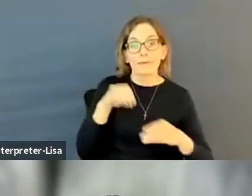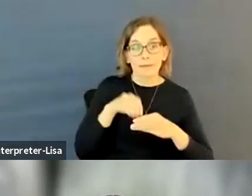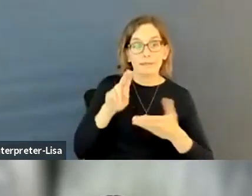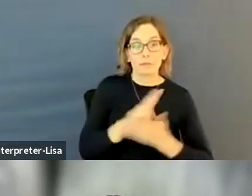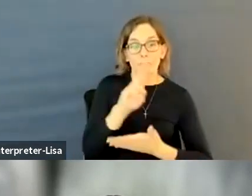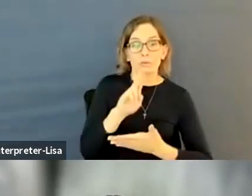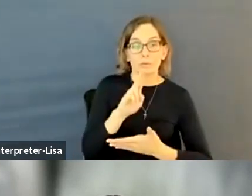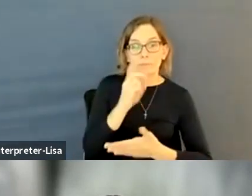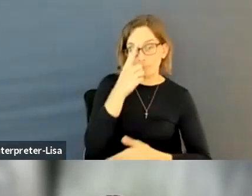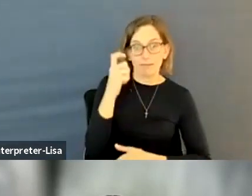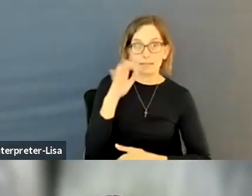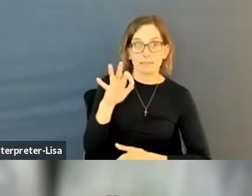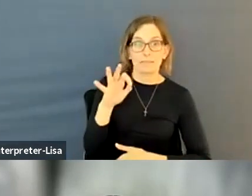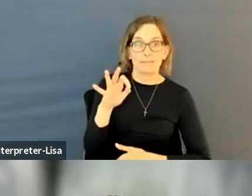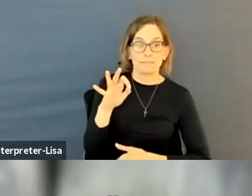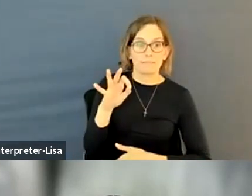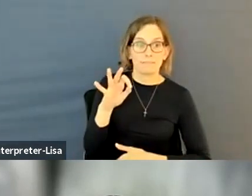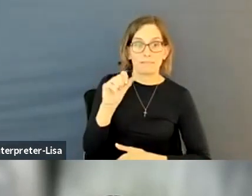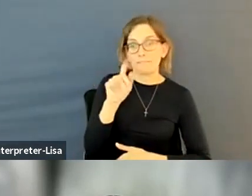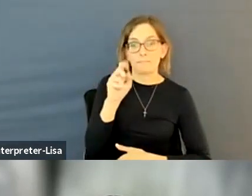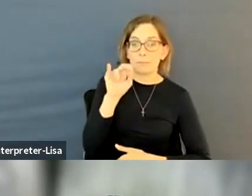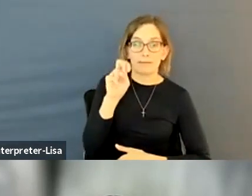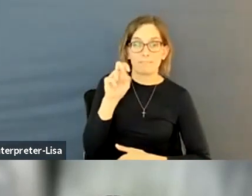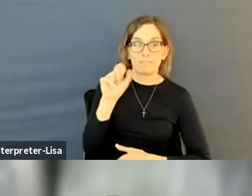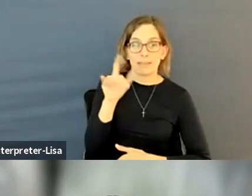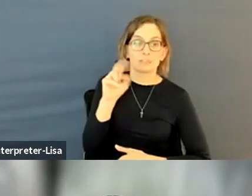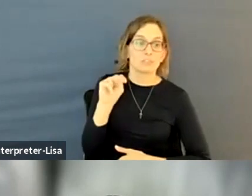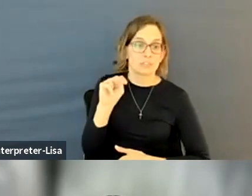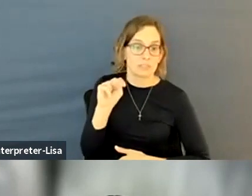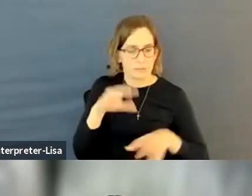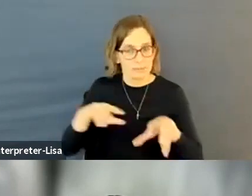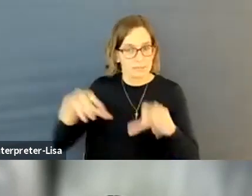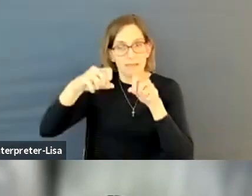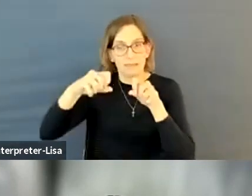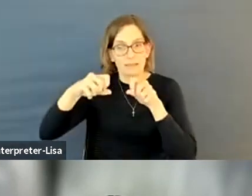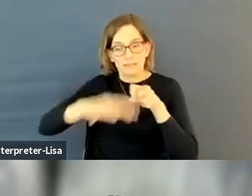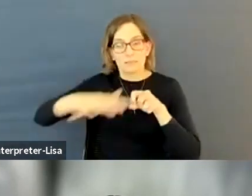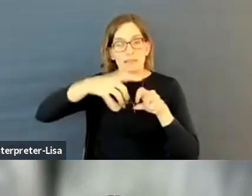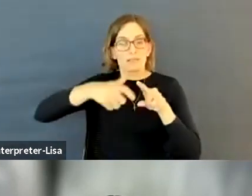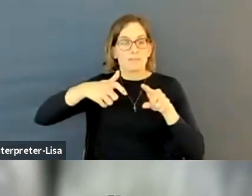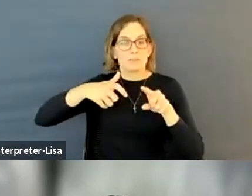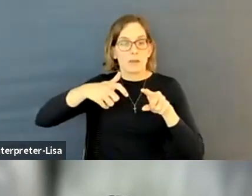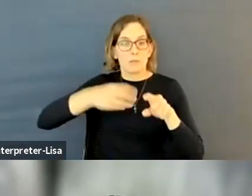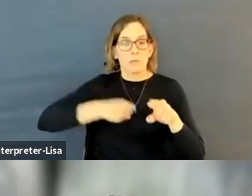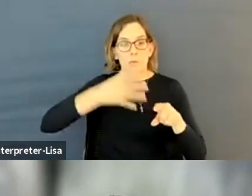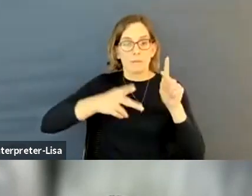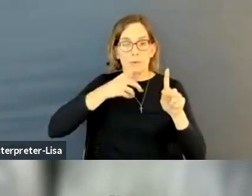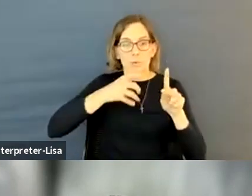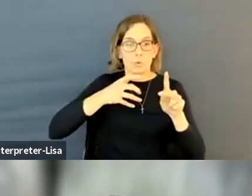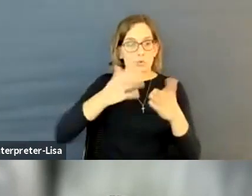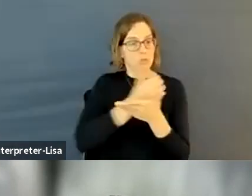of, affirmative action. And how I was taking space from white people who deserved to be here. There was